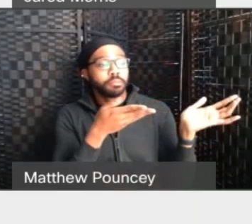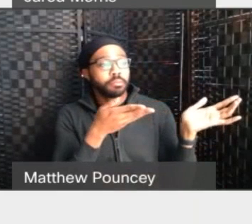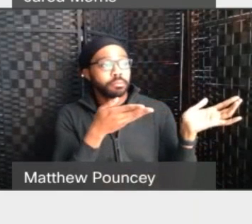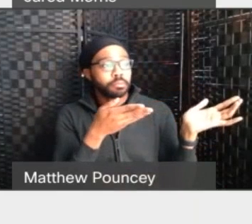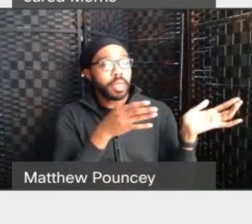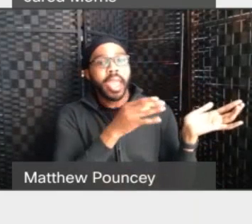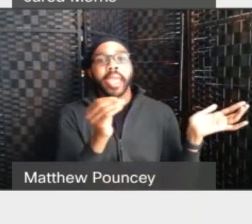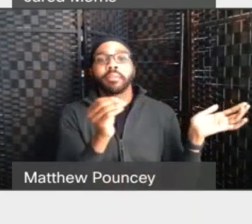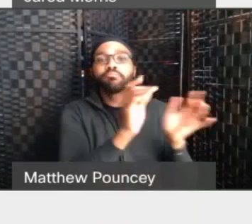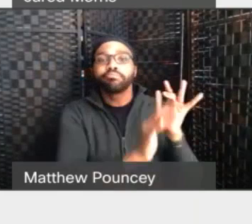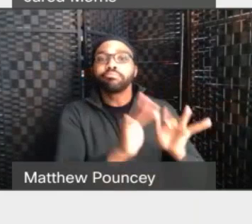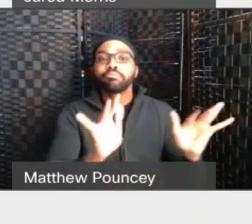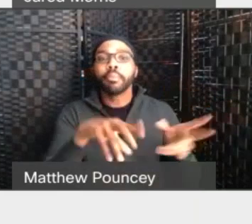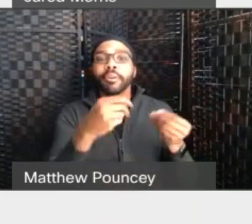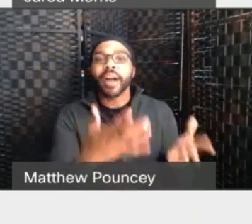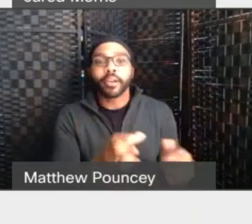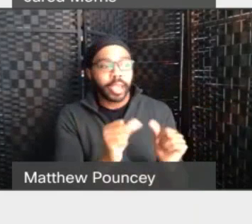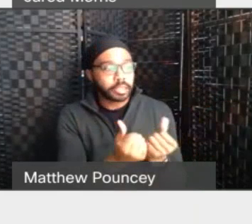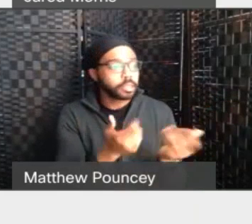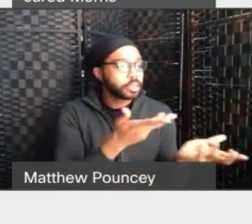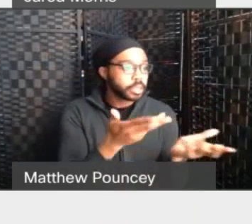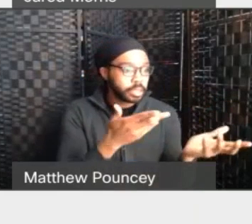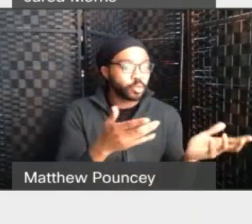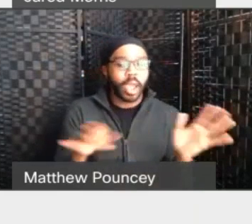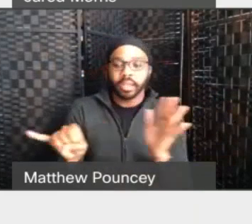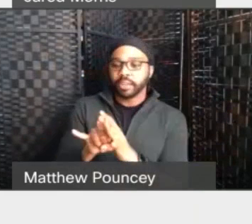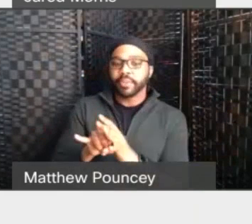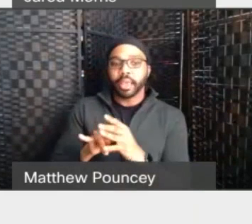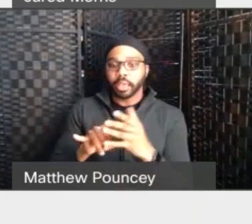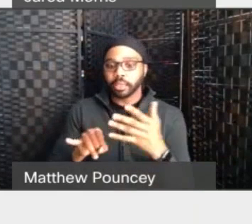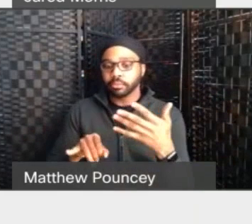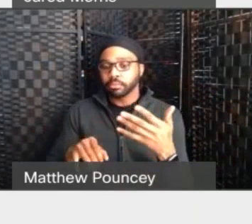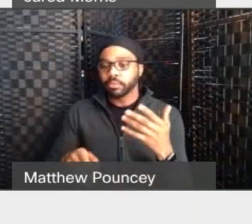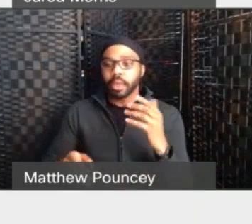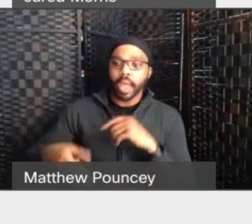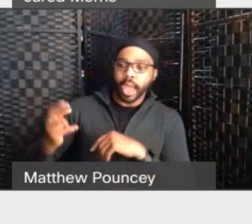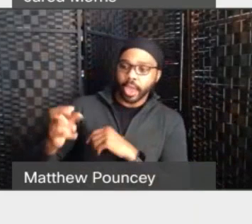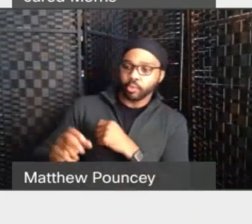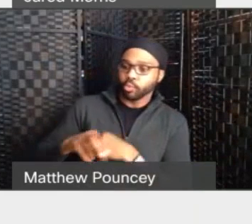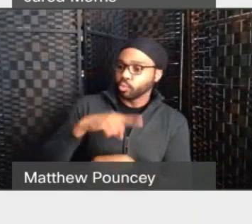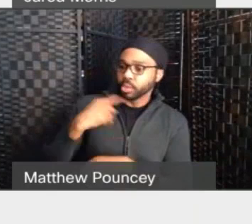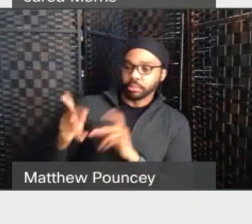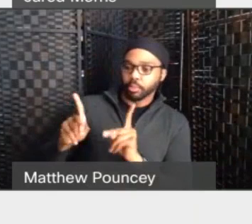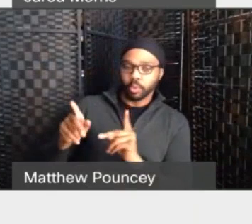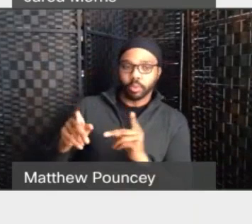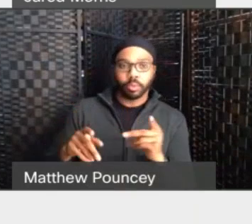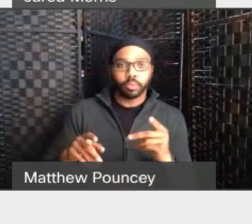provider agencies in order to identify sort of the highest risk people and come up with the